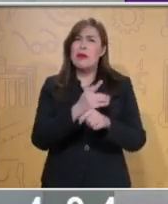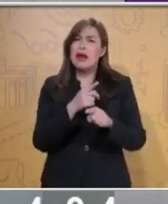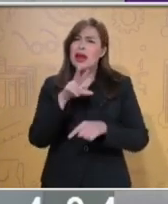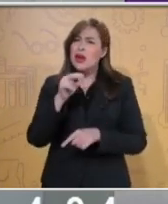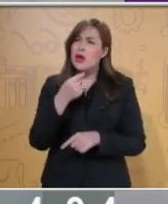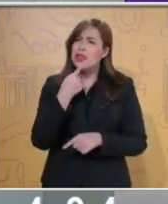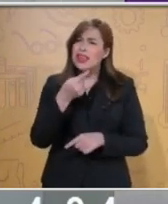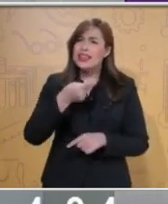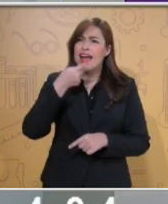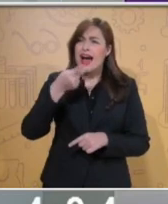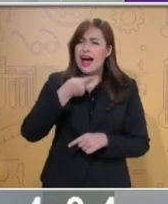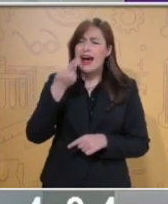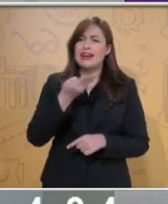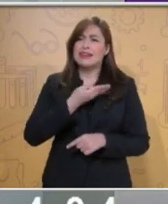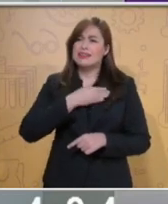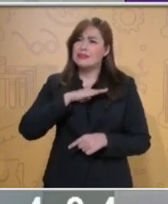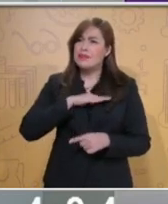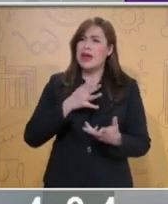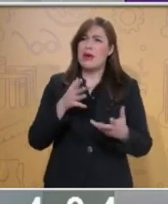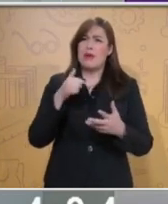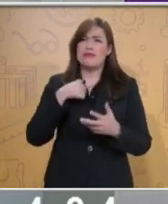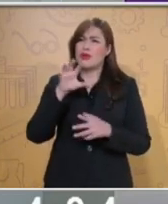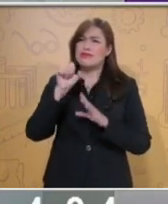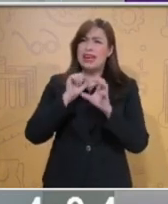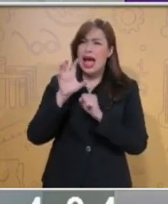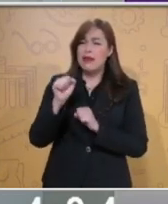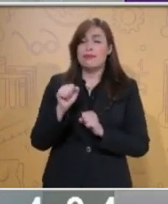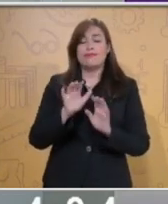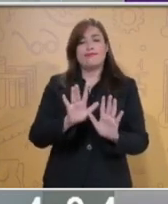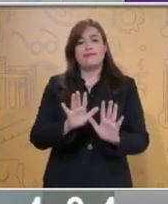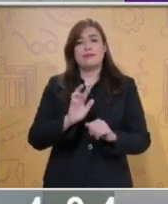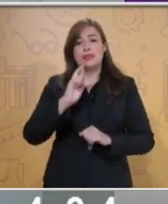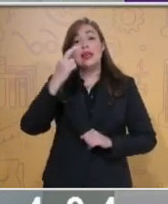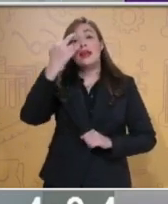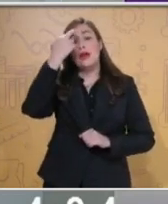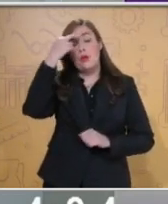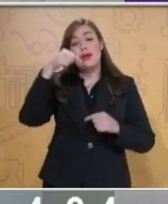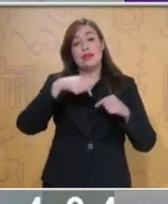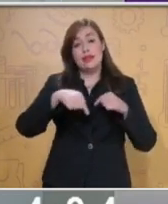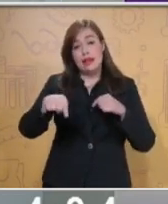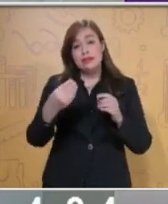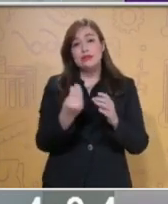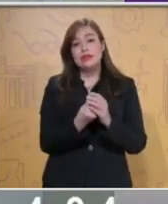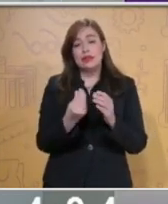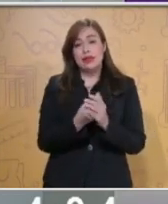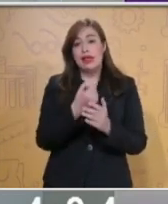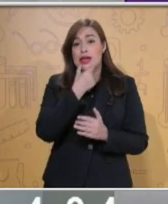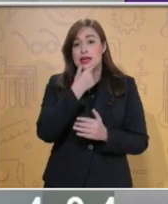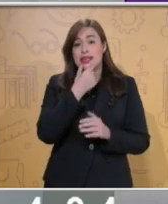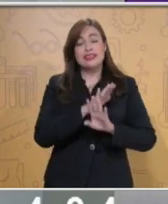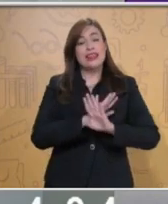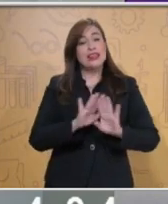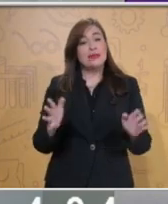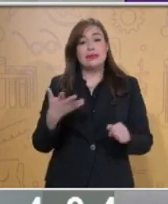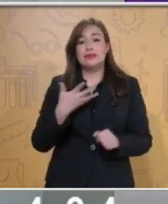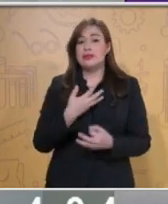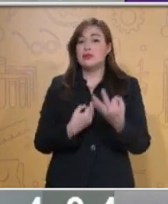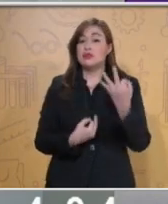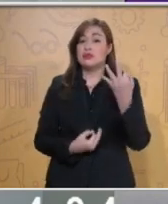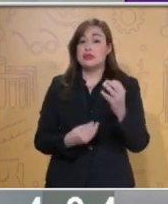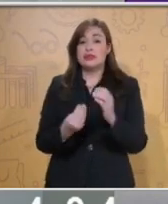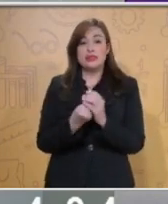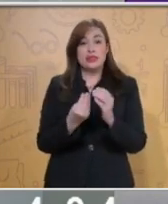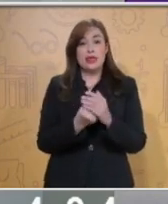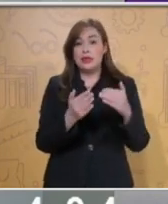I'm saying? Well, remember that this is an English class and that we have only 3 classes per week. We